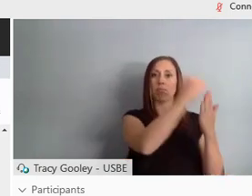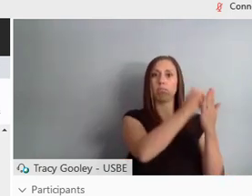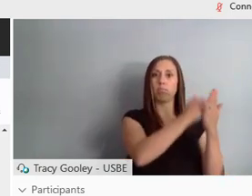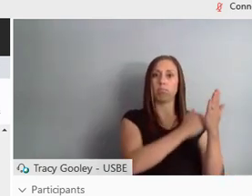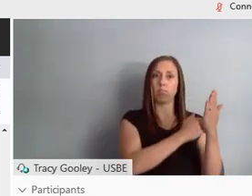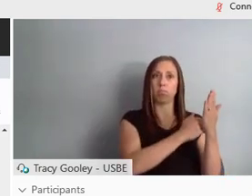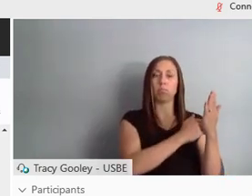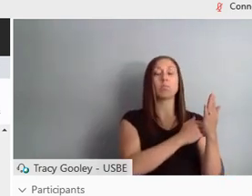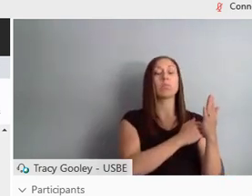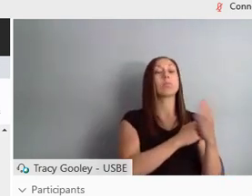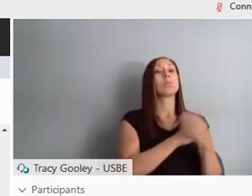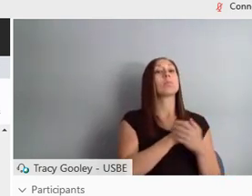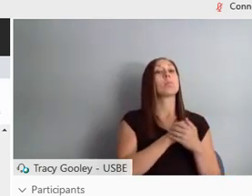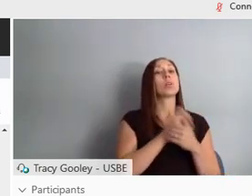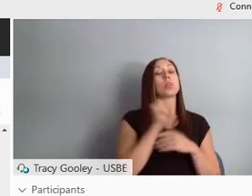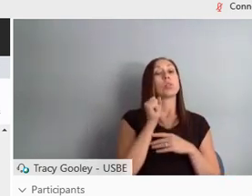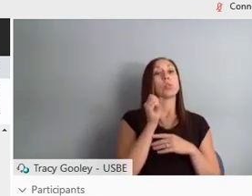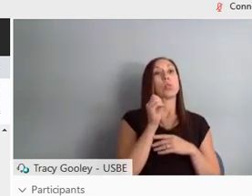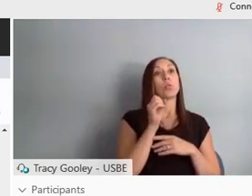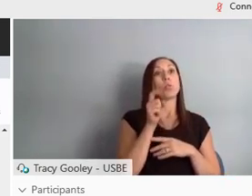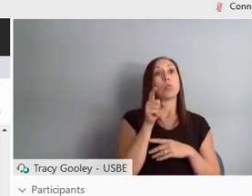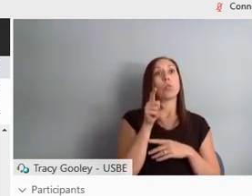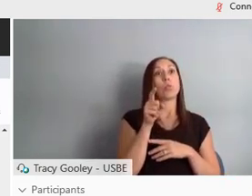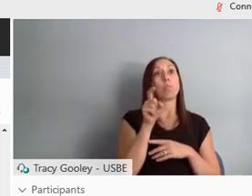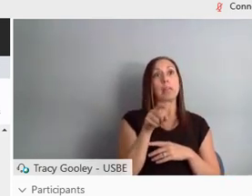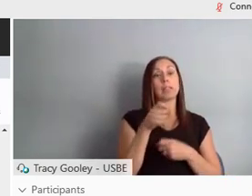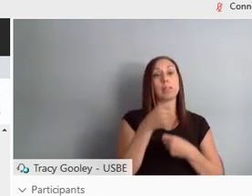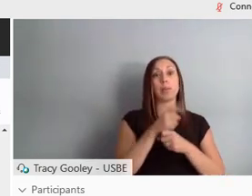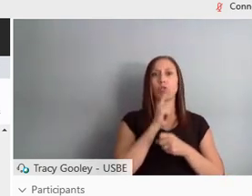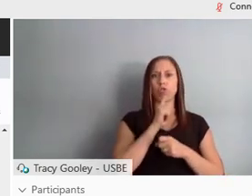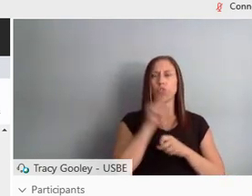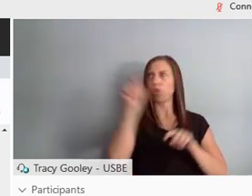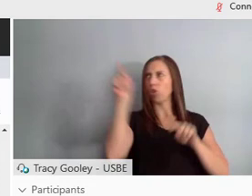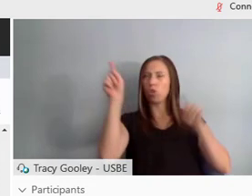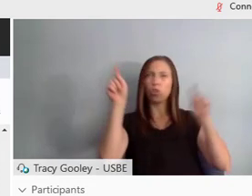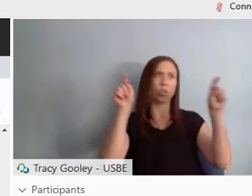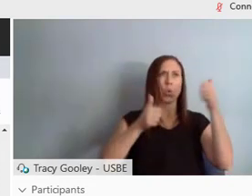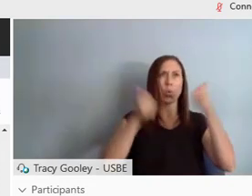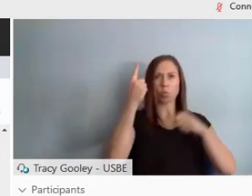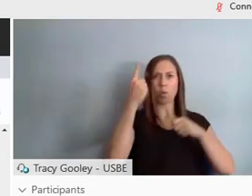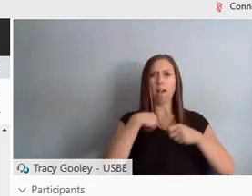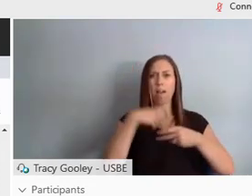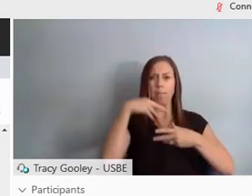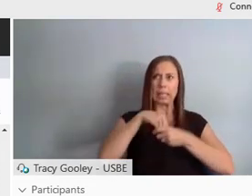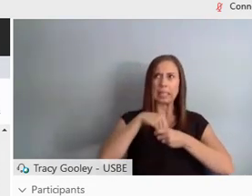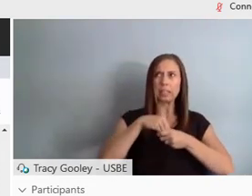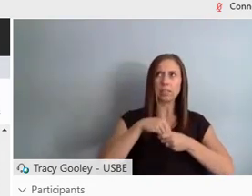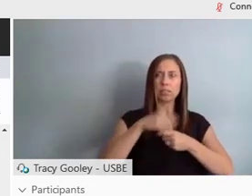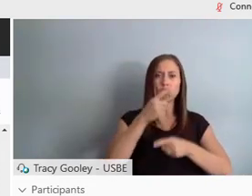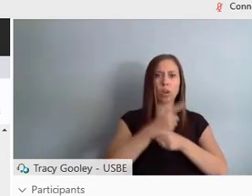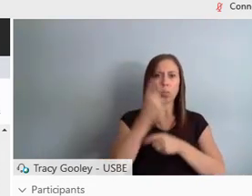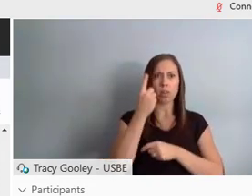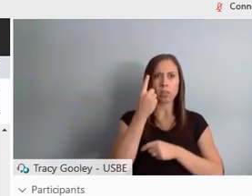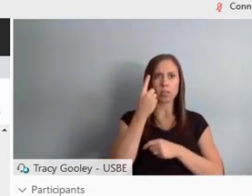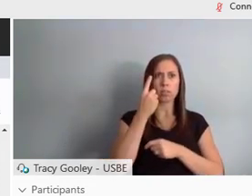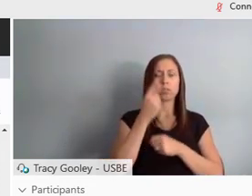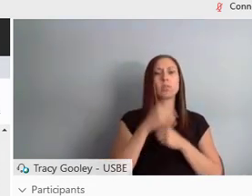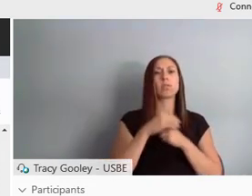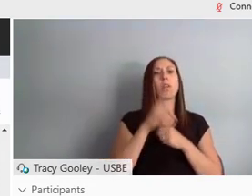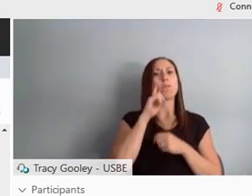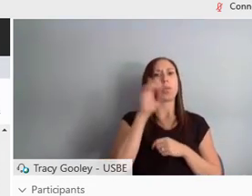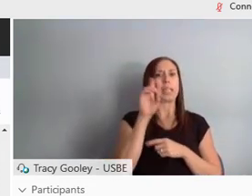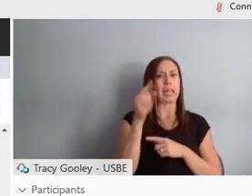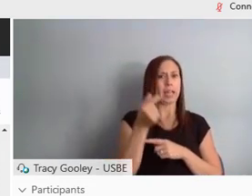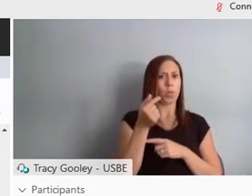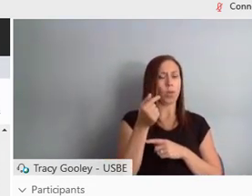page. So you have to make sure that you are in the correct assessment that you are trying to score in the